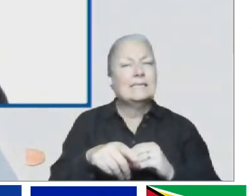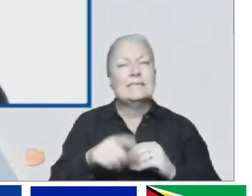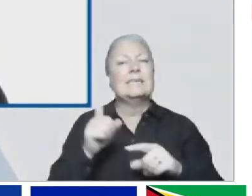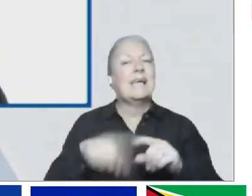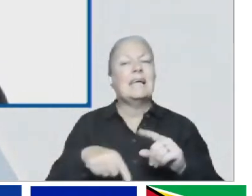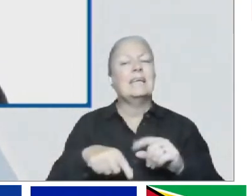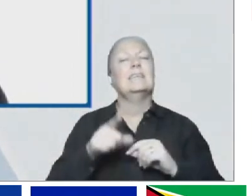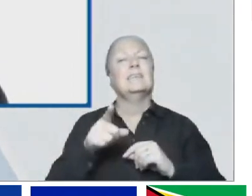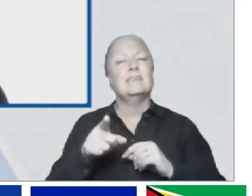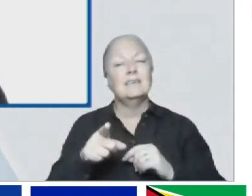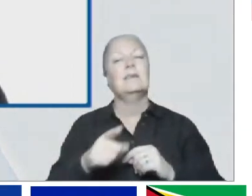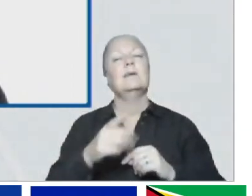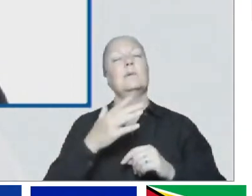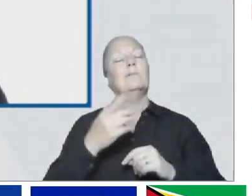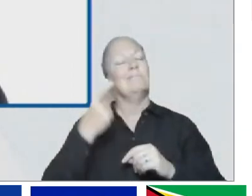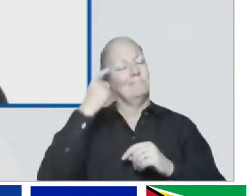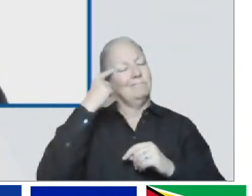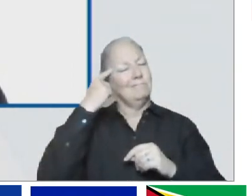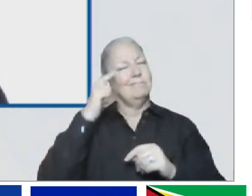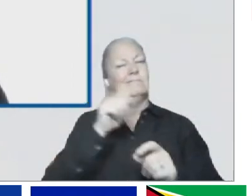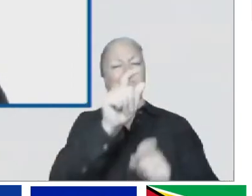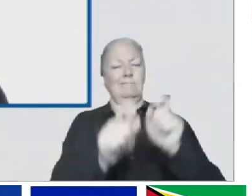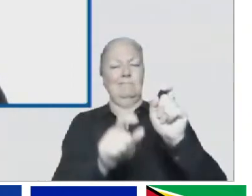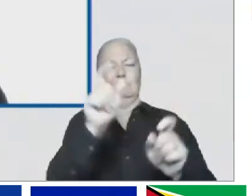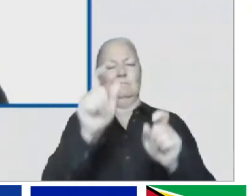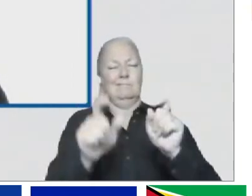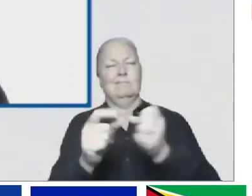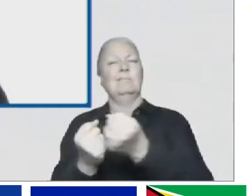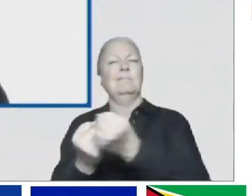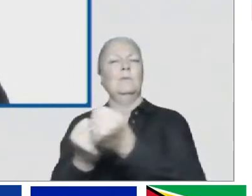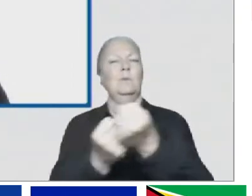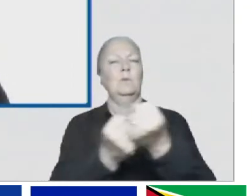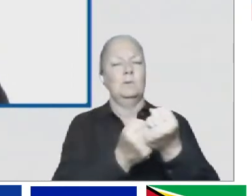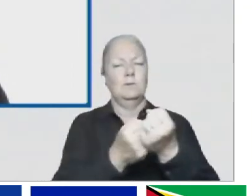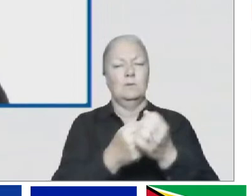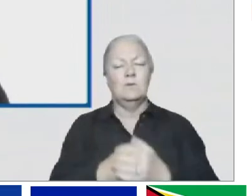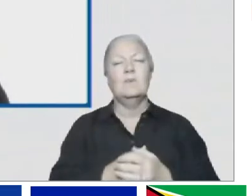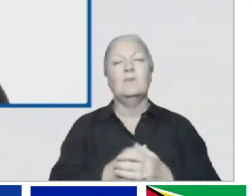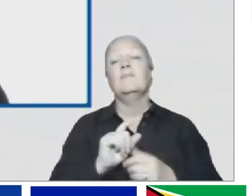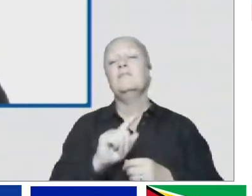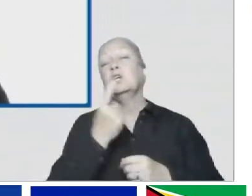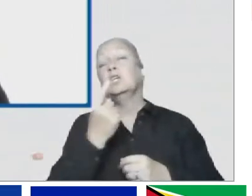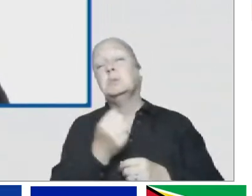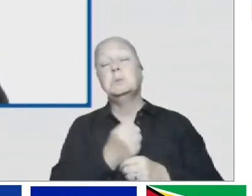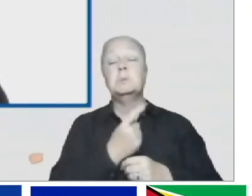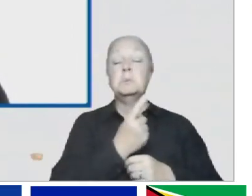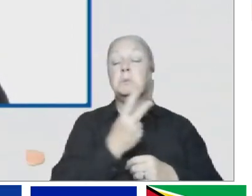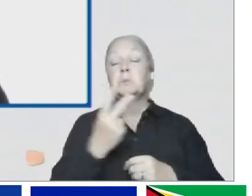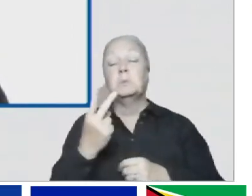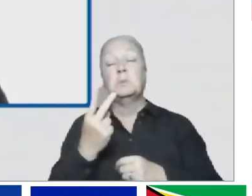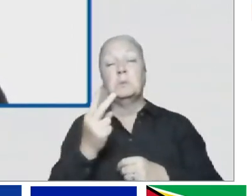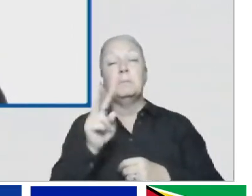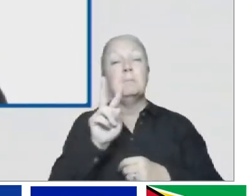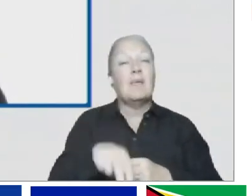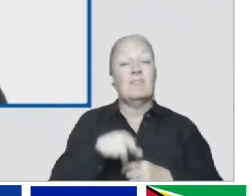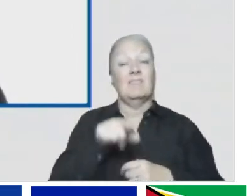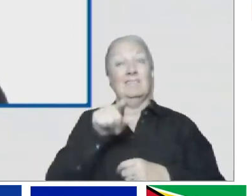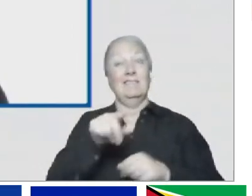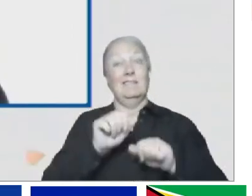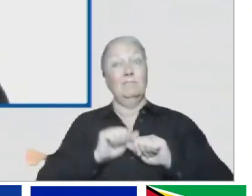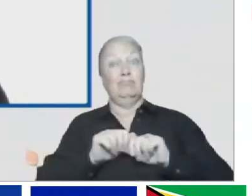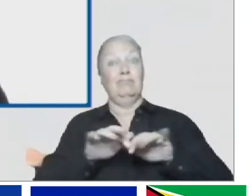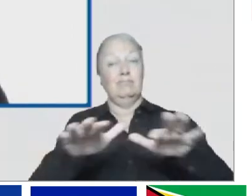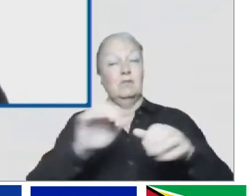their members. And within the first few months of the outbreak, PATH beneficiaries who normally received a bi-monthly